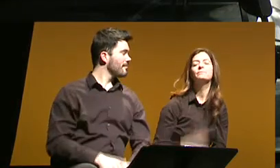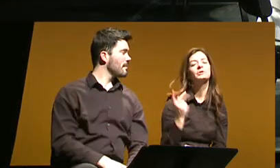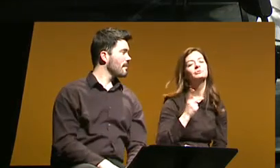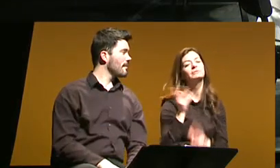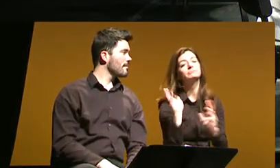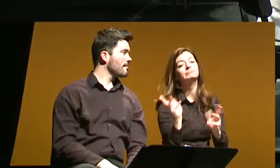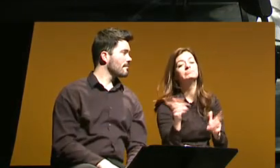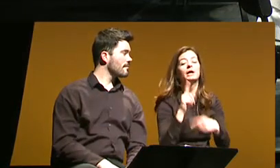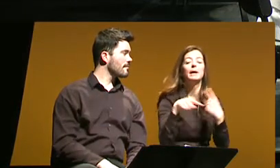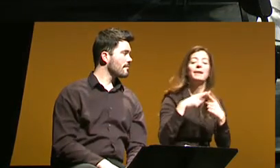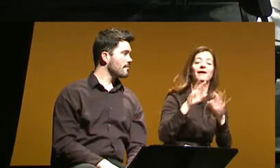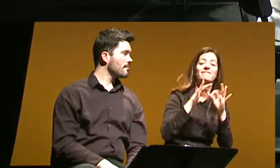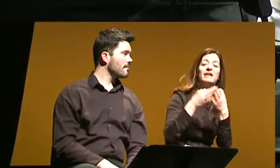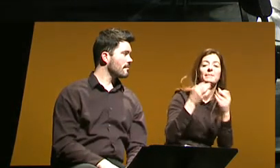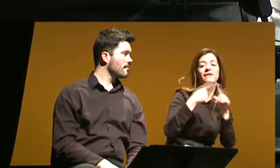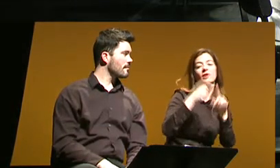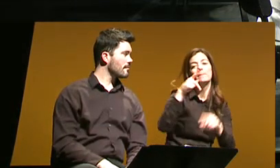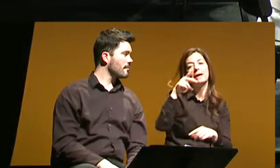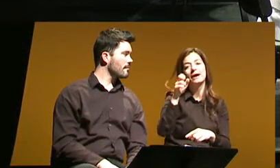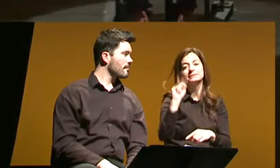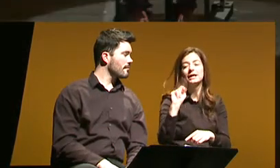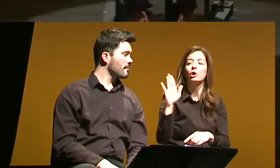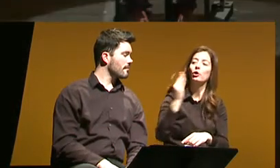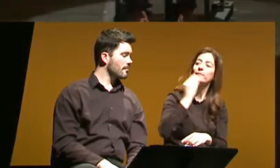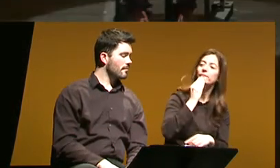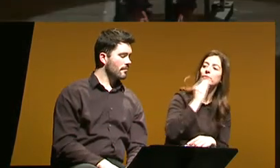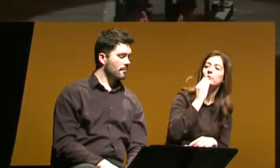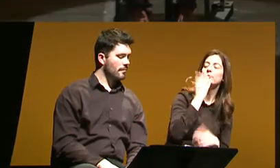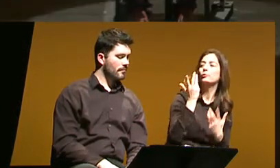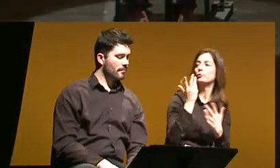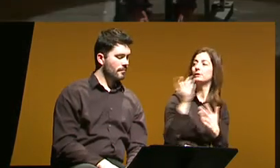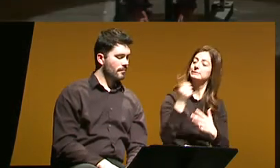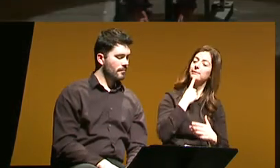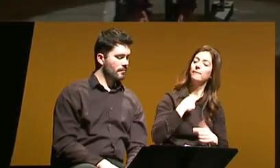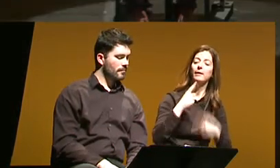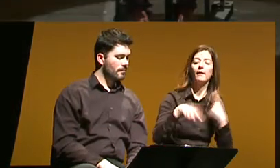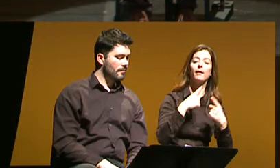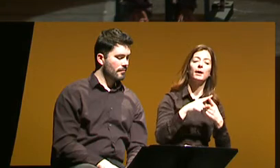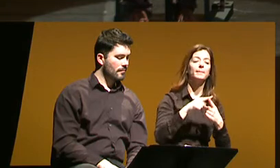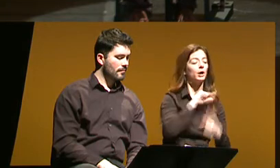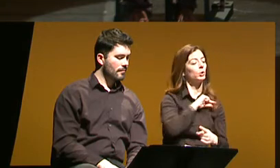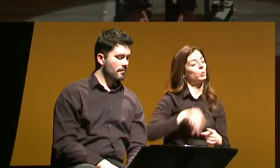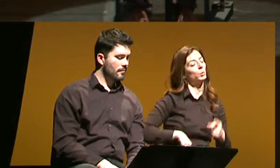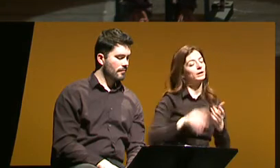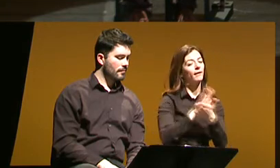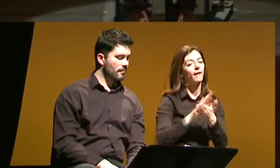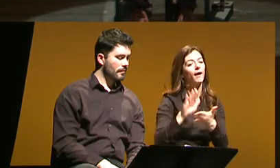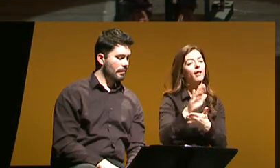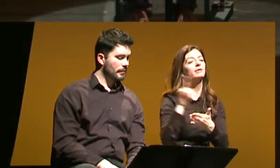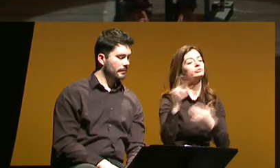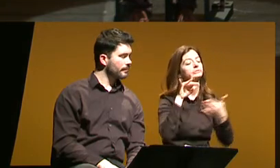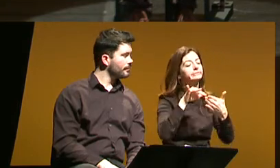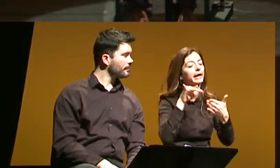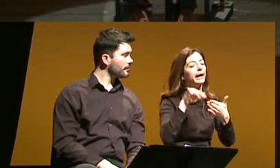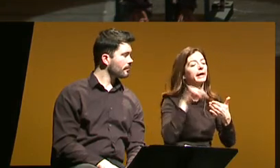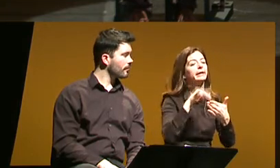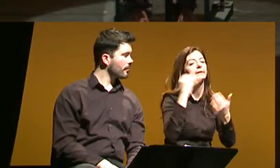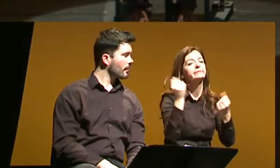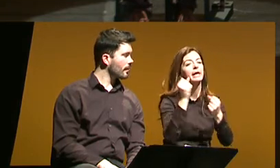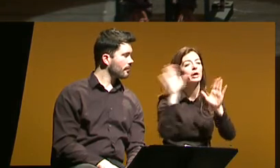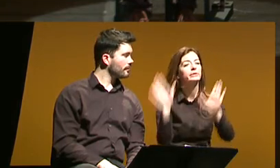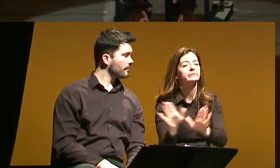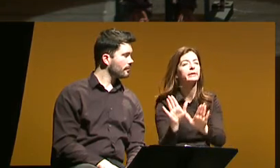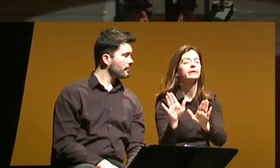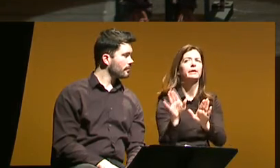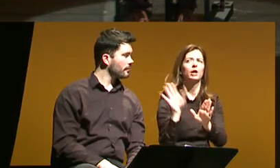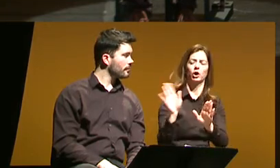Pakistan and what kind of food they eat. She tells me about her classes at Queens College and how she studies on weekends. Her life seems so different